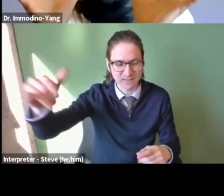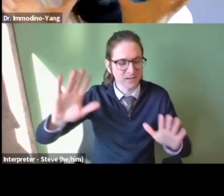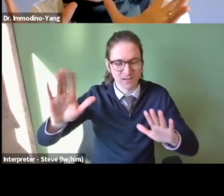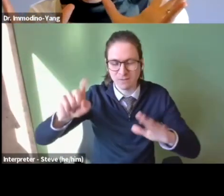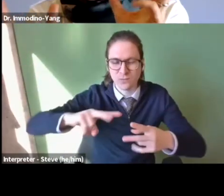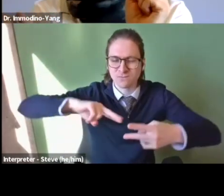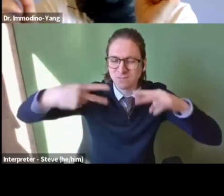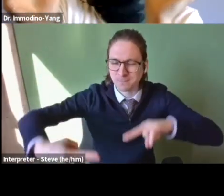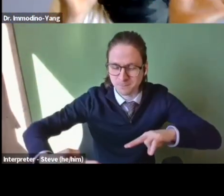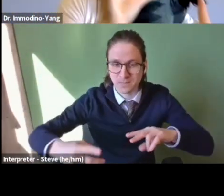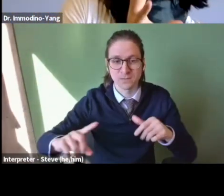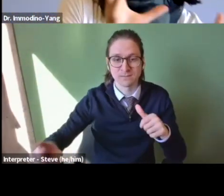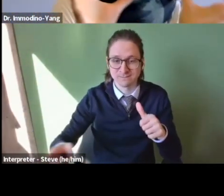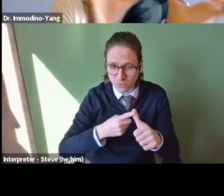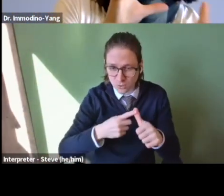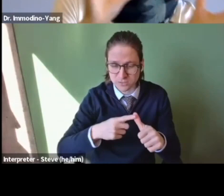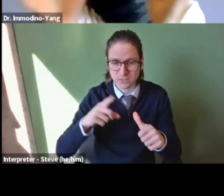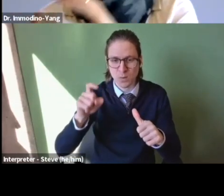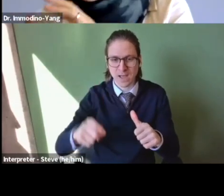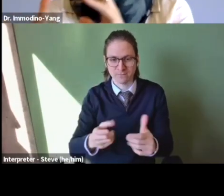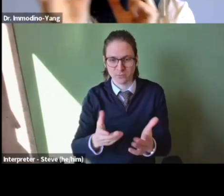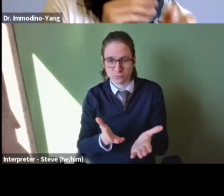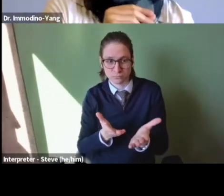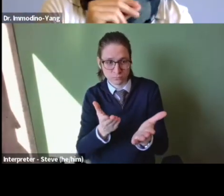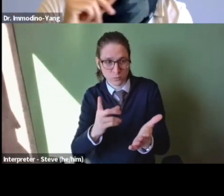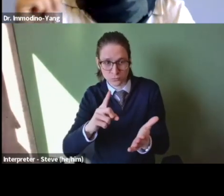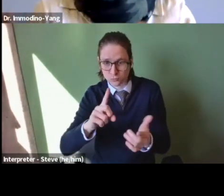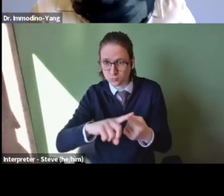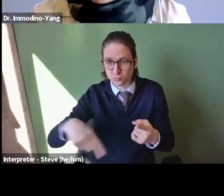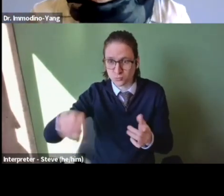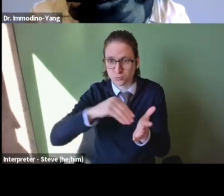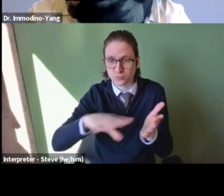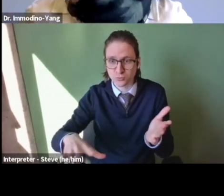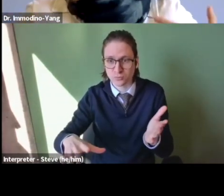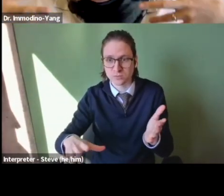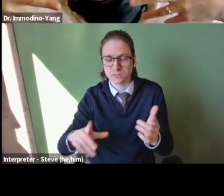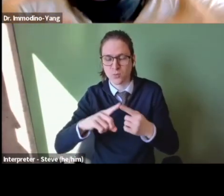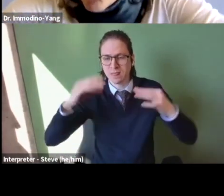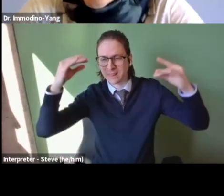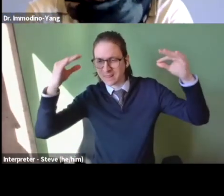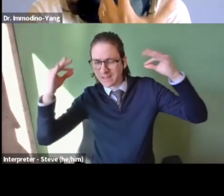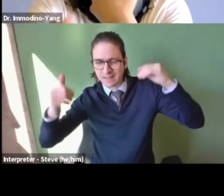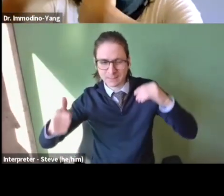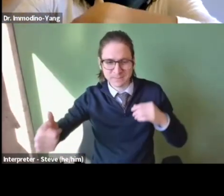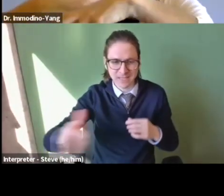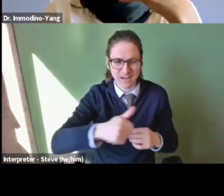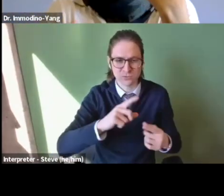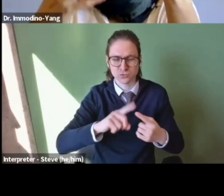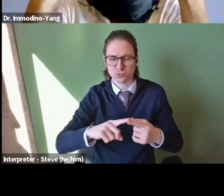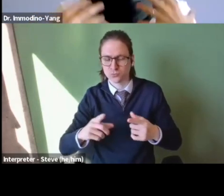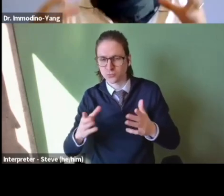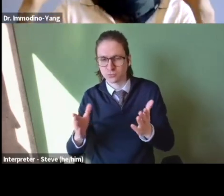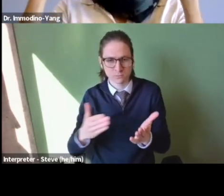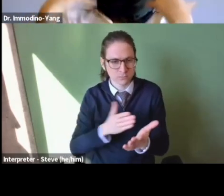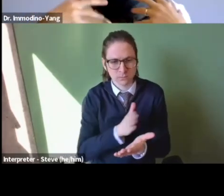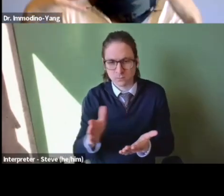and the agency to think about and move themselves between doing and